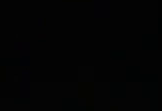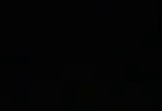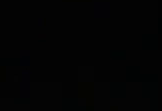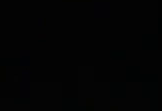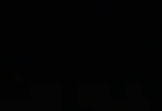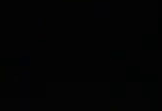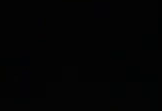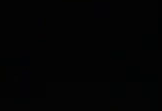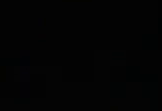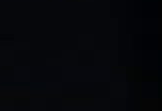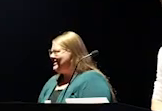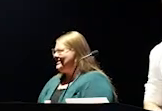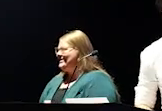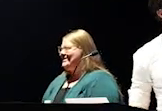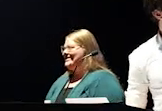Hello.